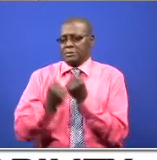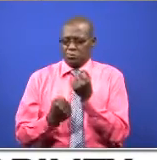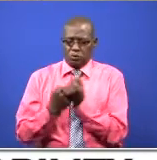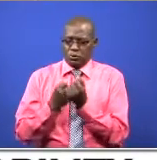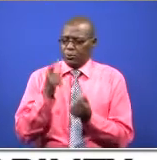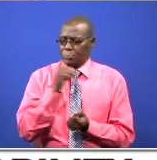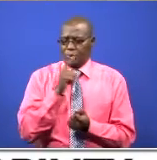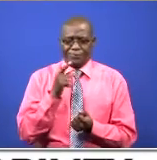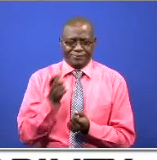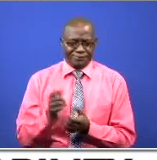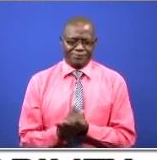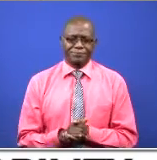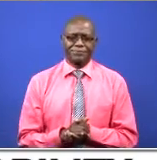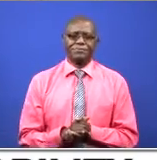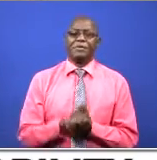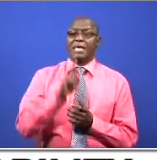who feel like